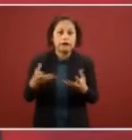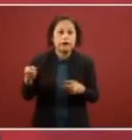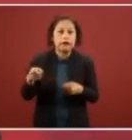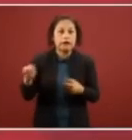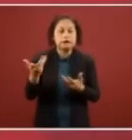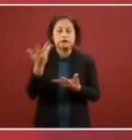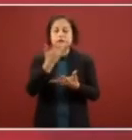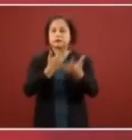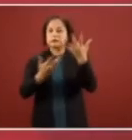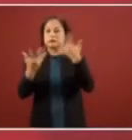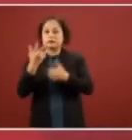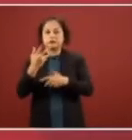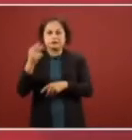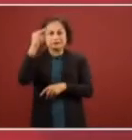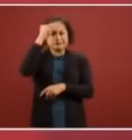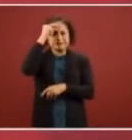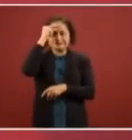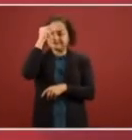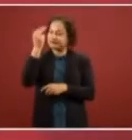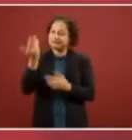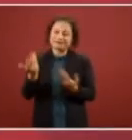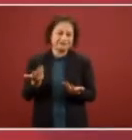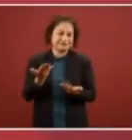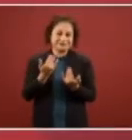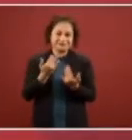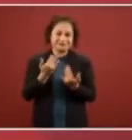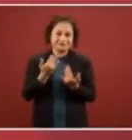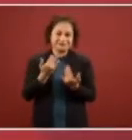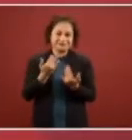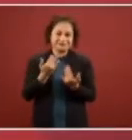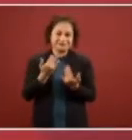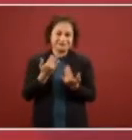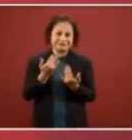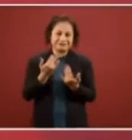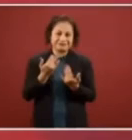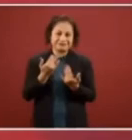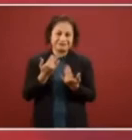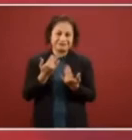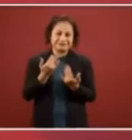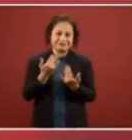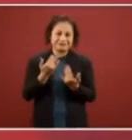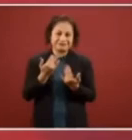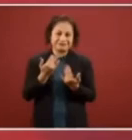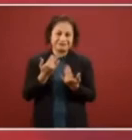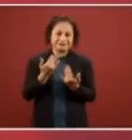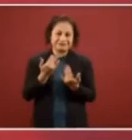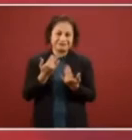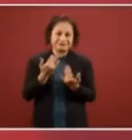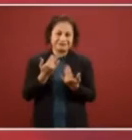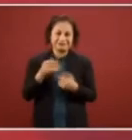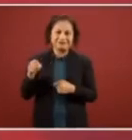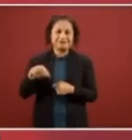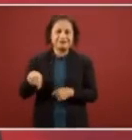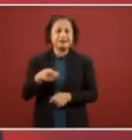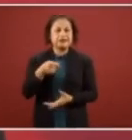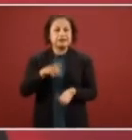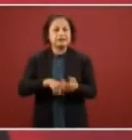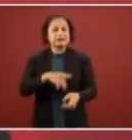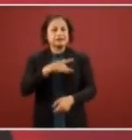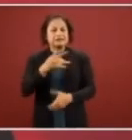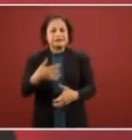Están muy enojados y desquiciados. They are very angry and out of sorts.